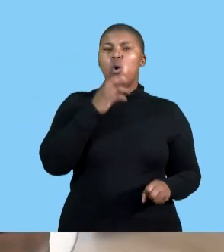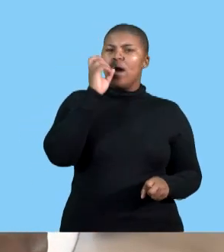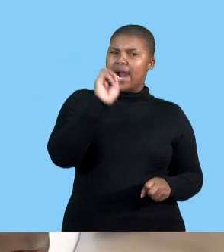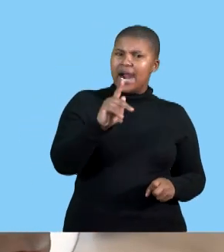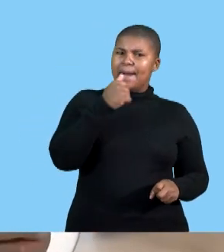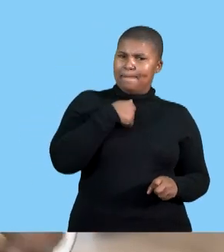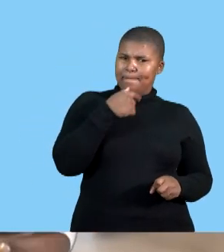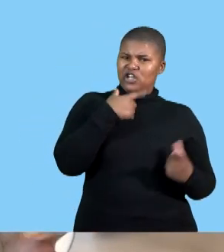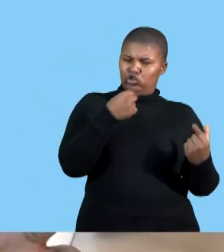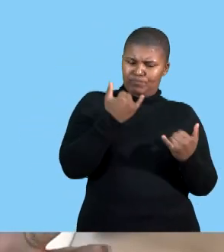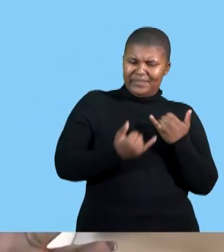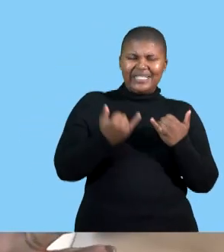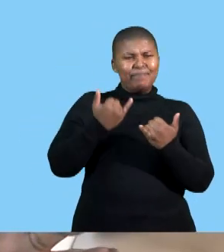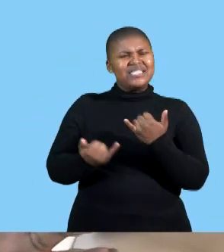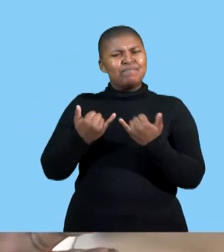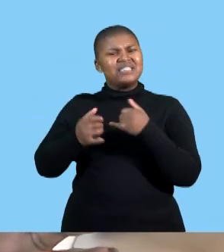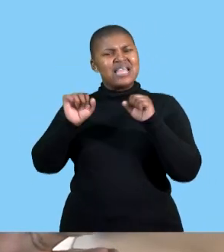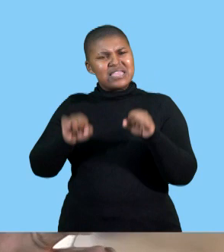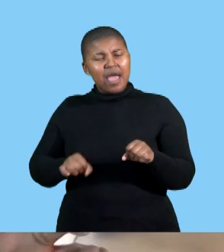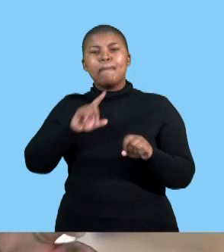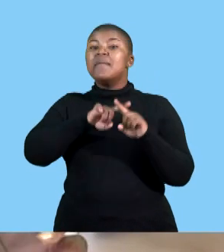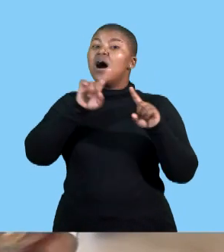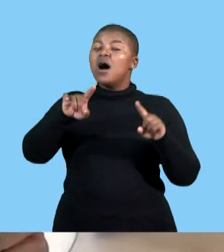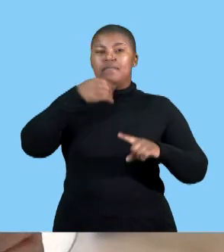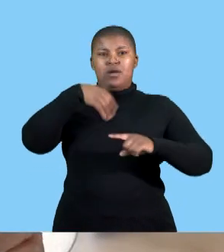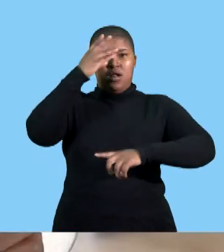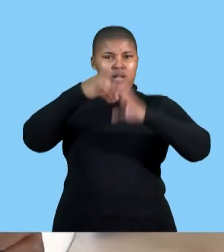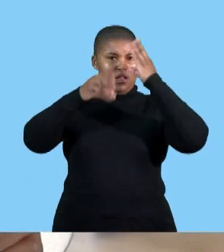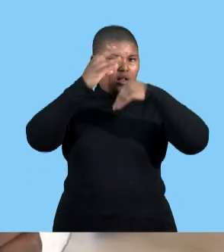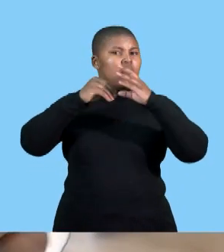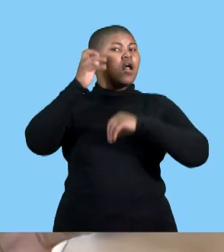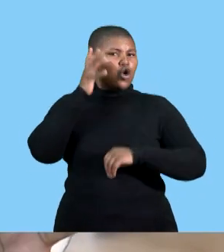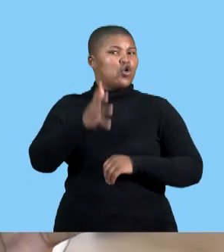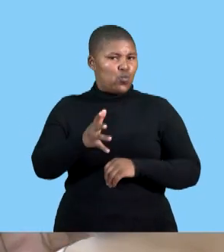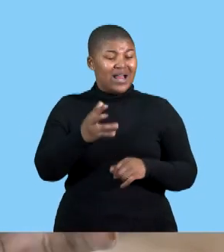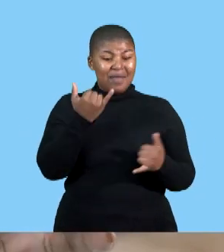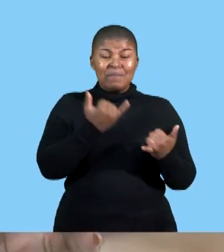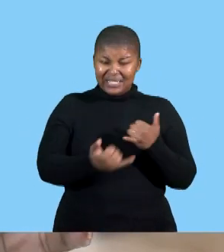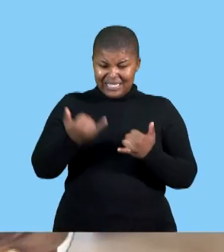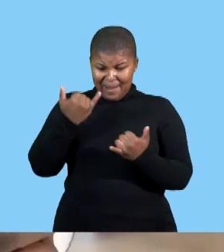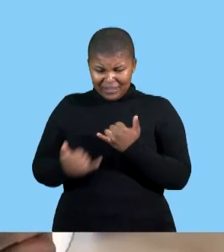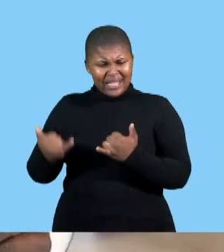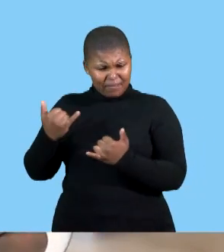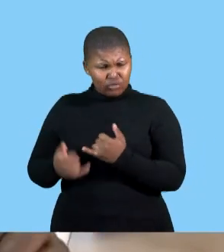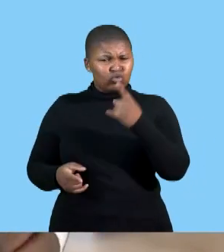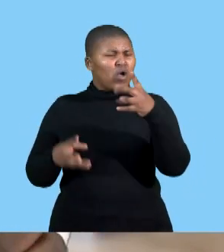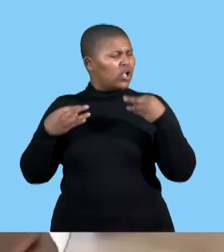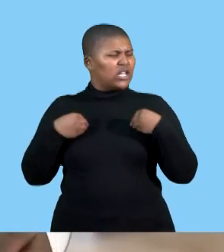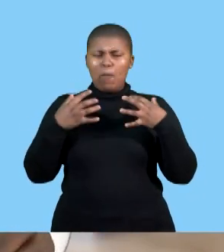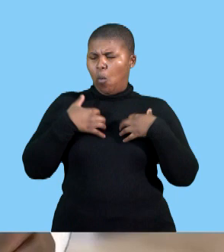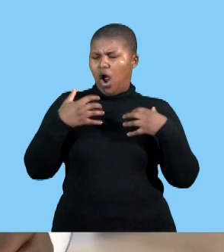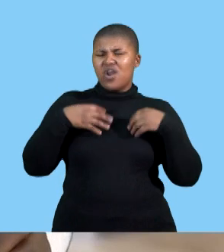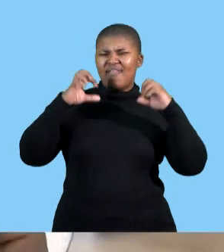say learning through trial and error. So you are not even, you don't even worry when you make mistakes, because you understand